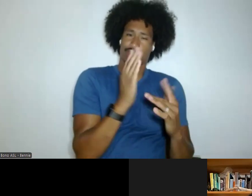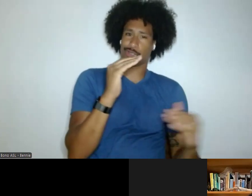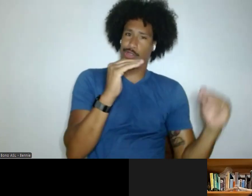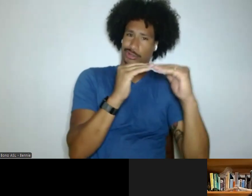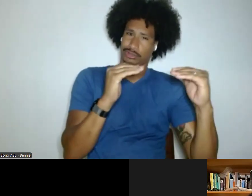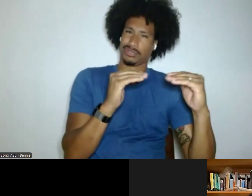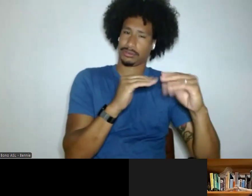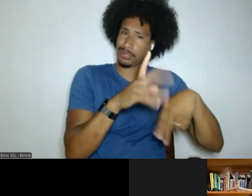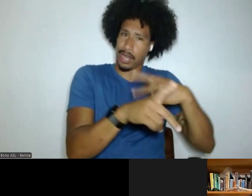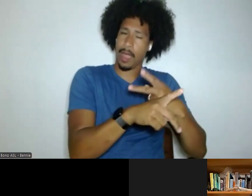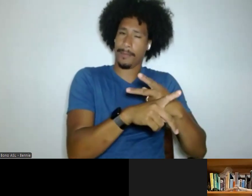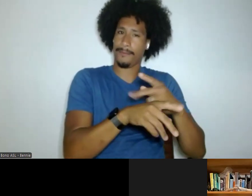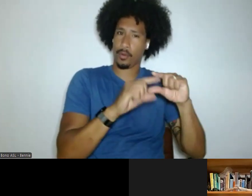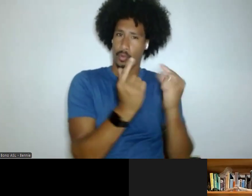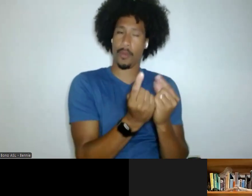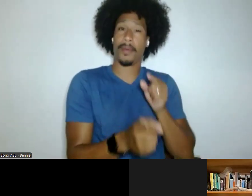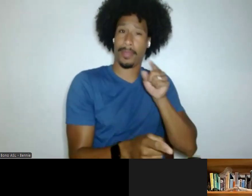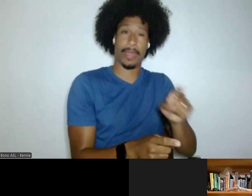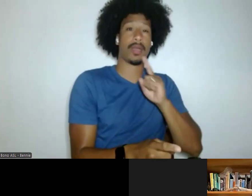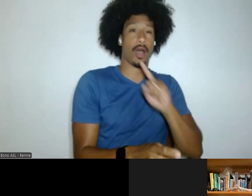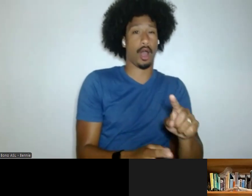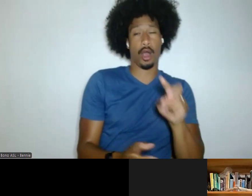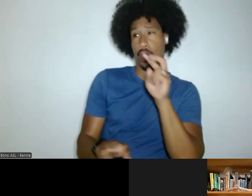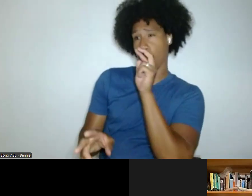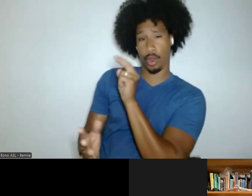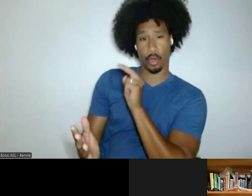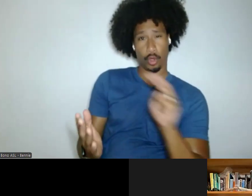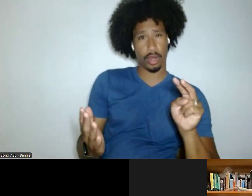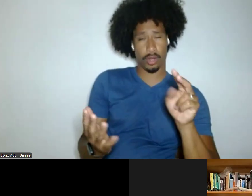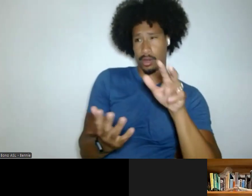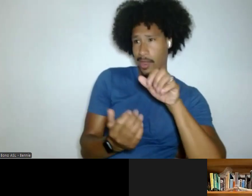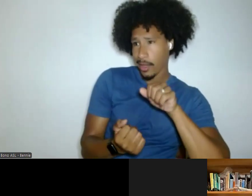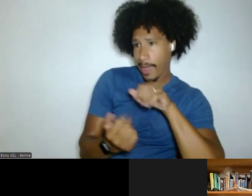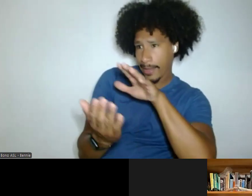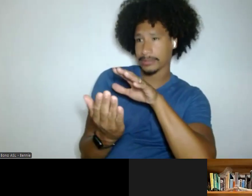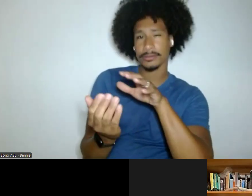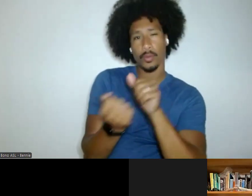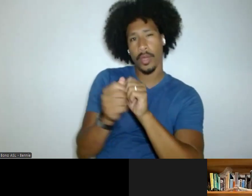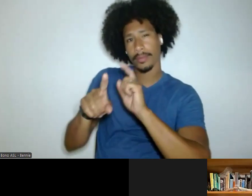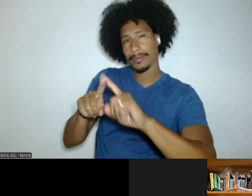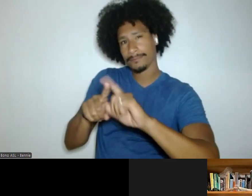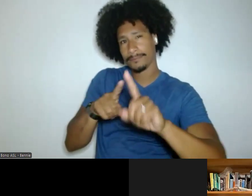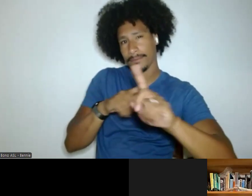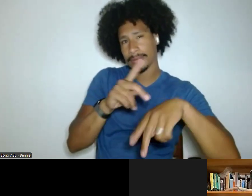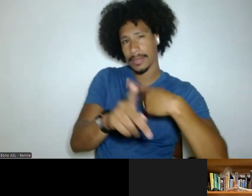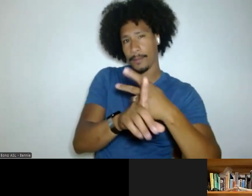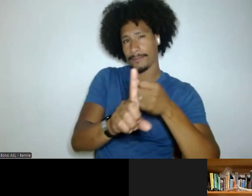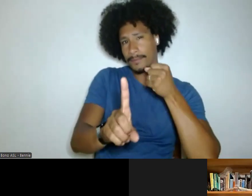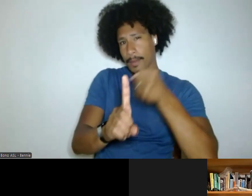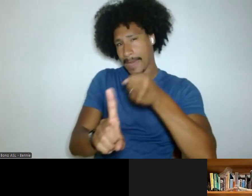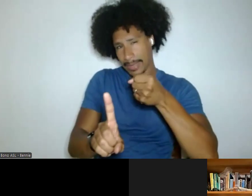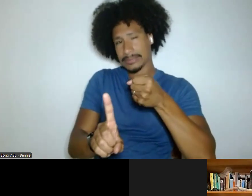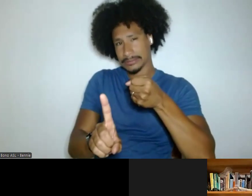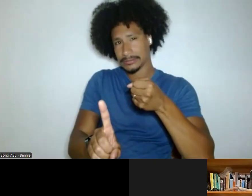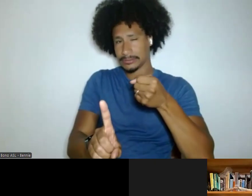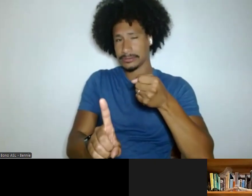at engaging with multiple different types of impacts, artificial